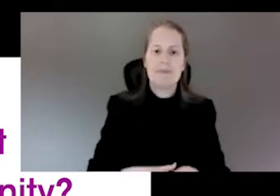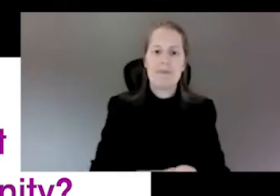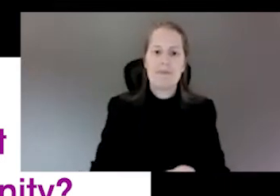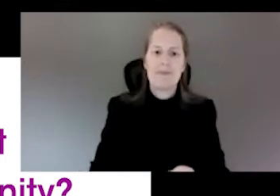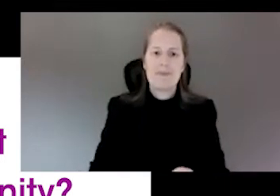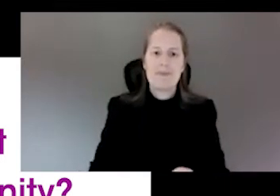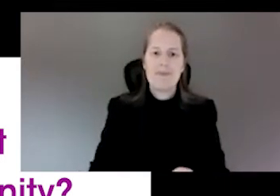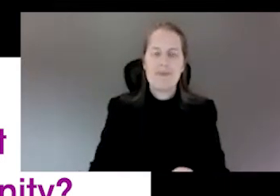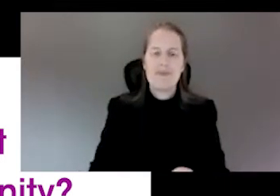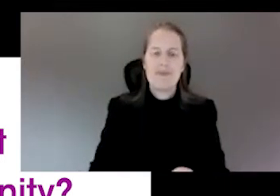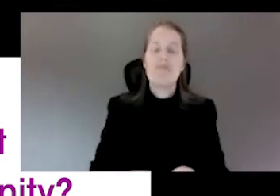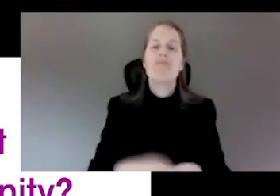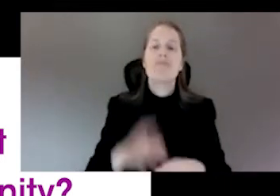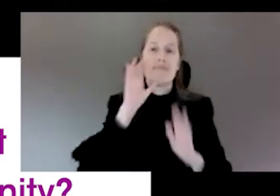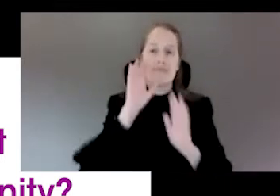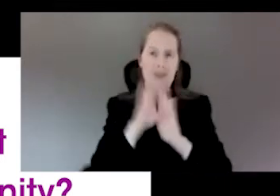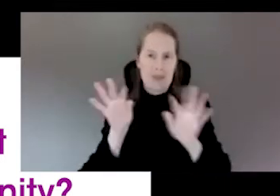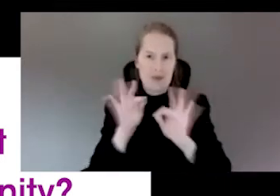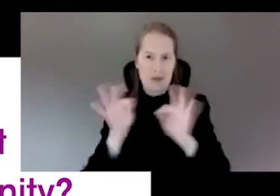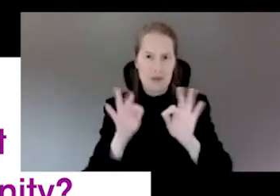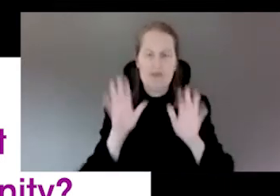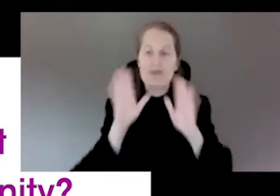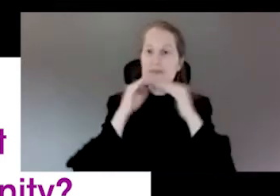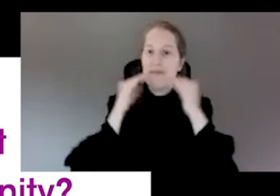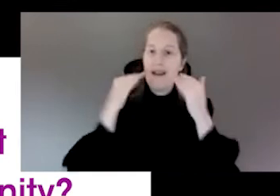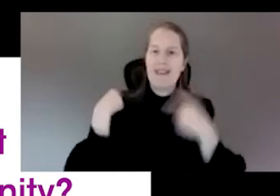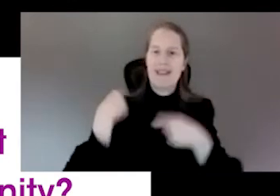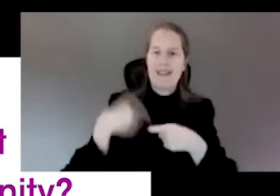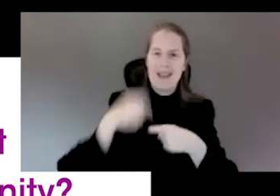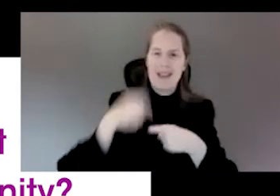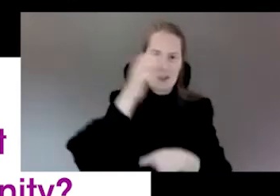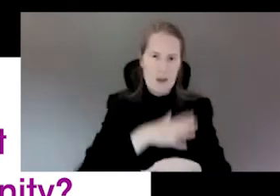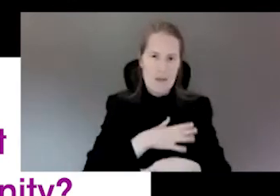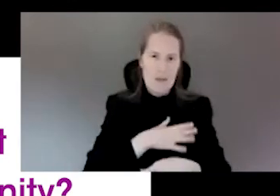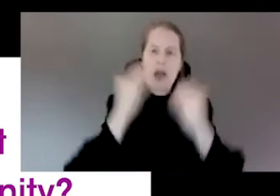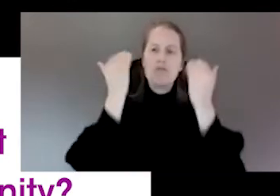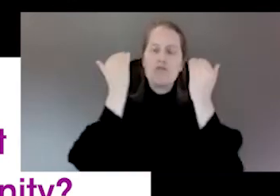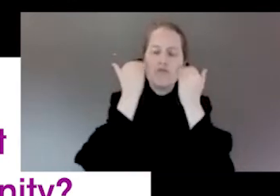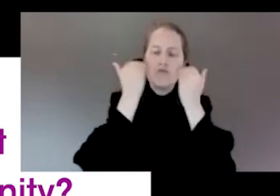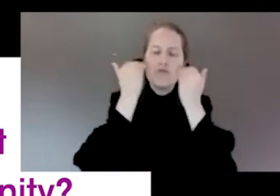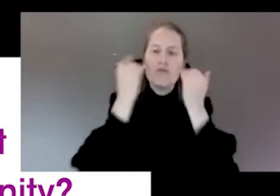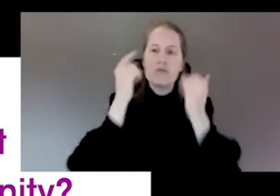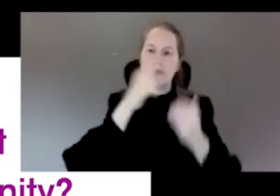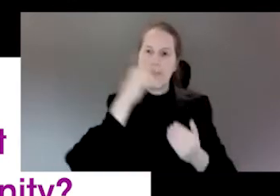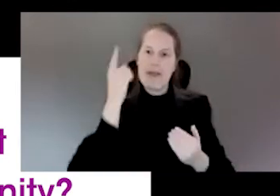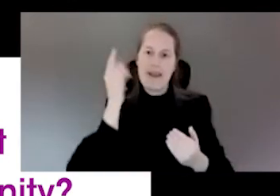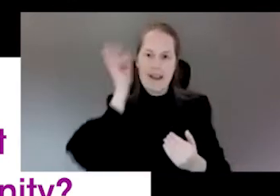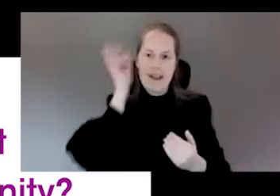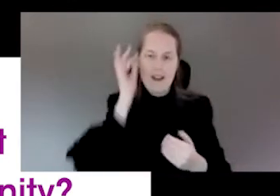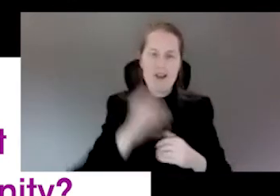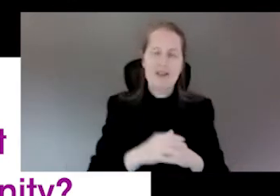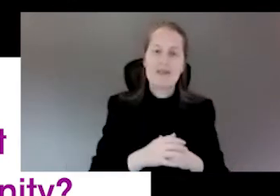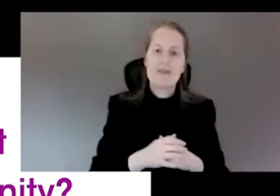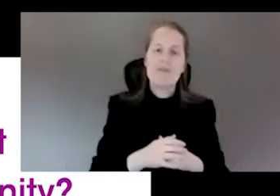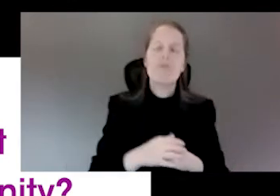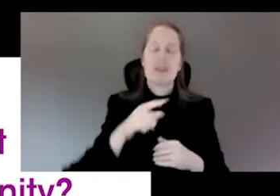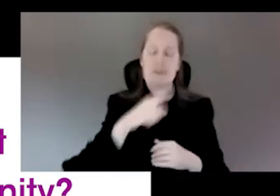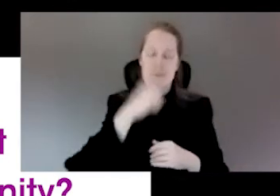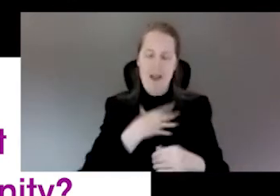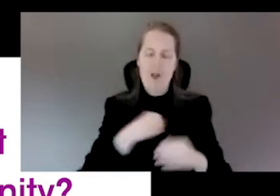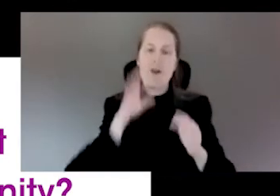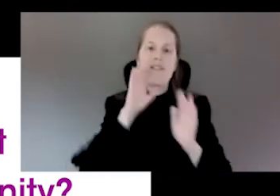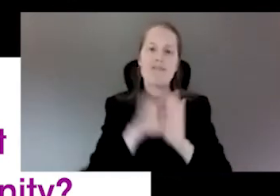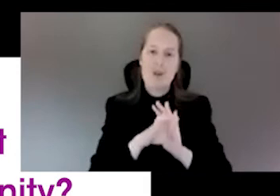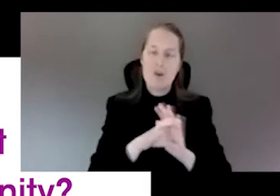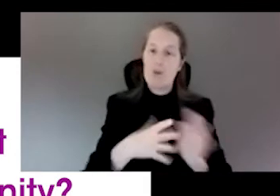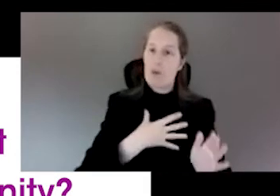Visual description: smiling Latino man with mid-length black hair. Photo is in black and white. He is wearing a white